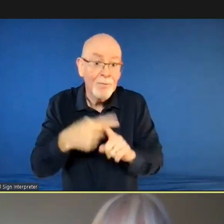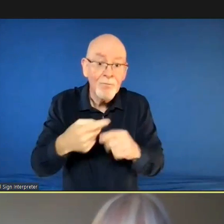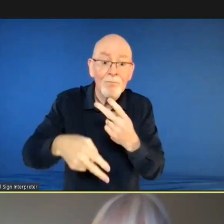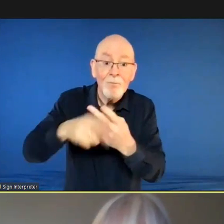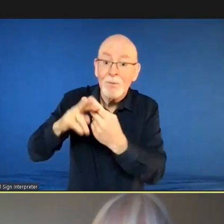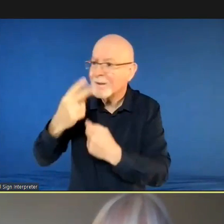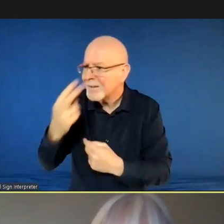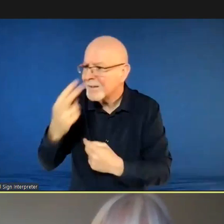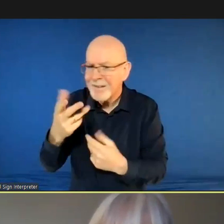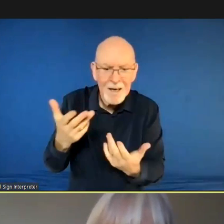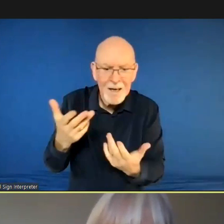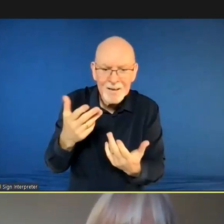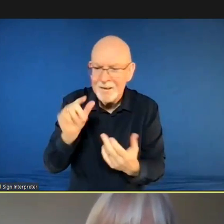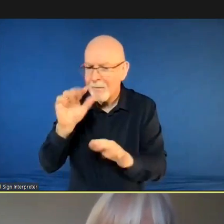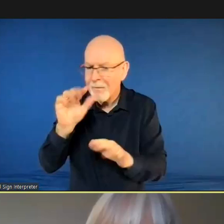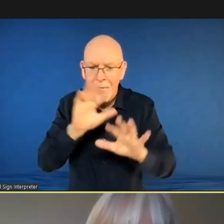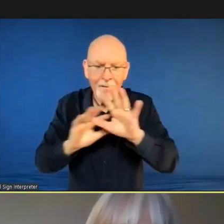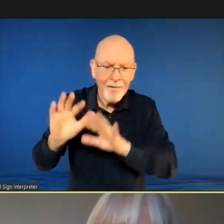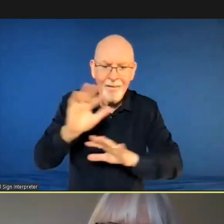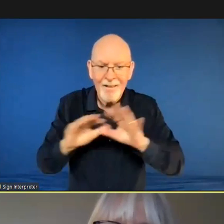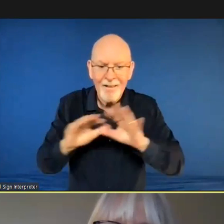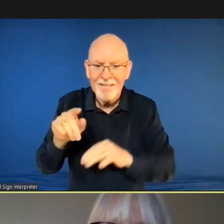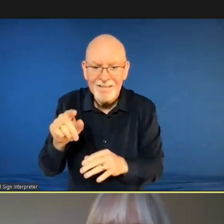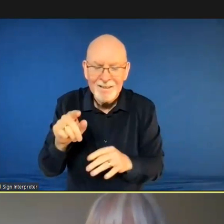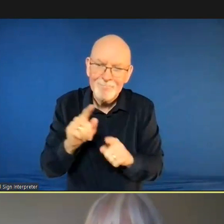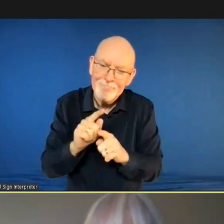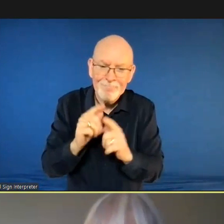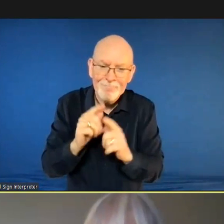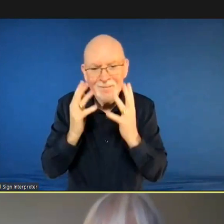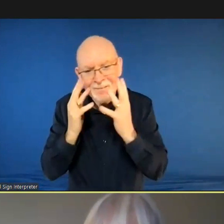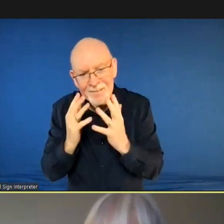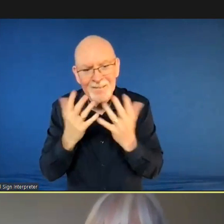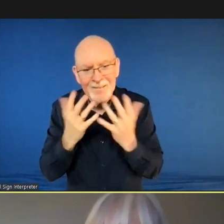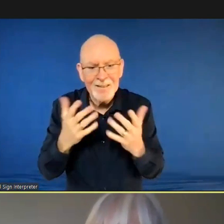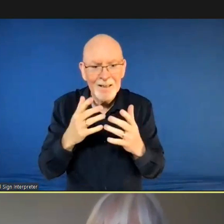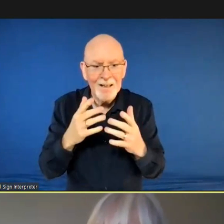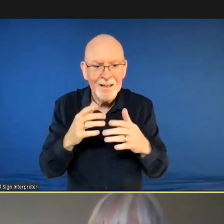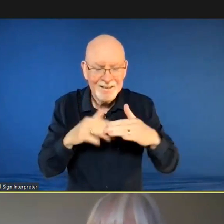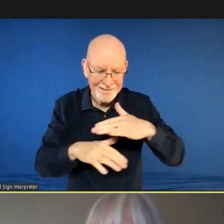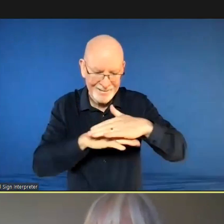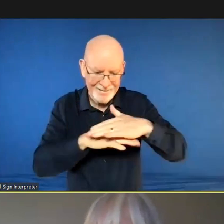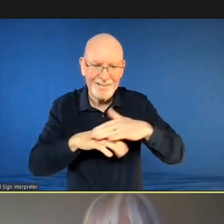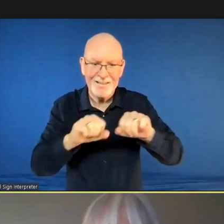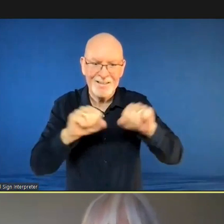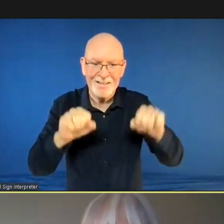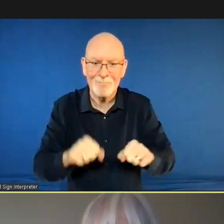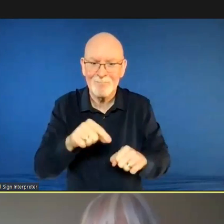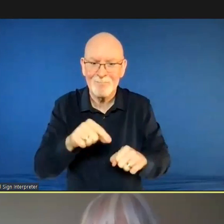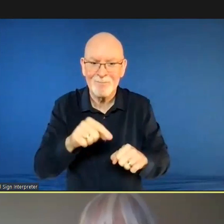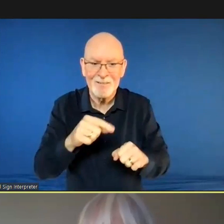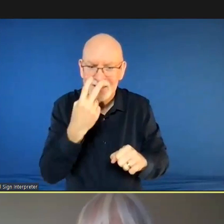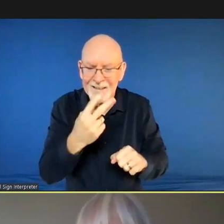rather than negative attitudes. But even more significantly, many deaf children themselves and